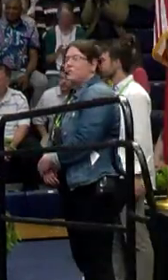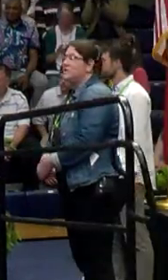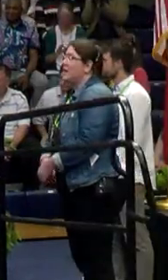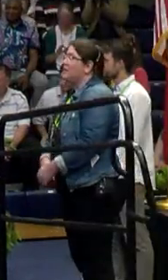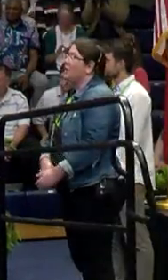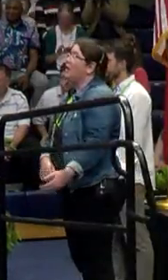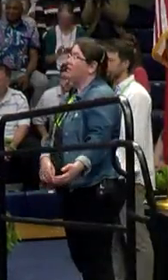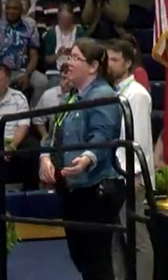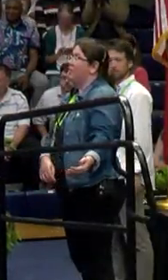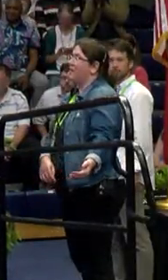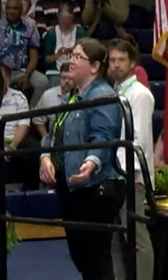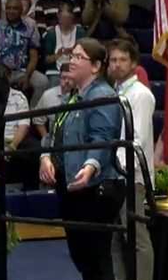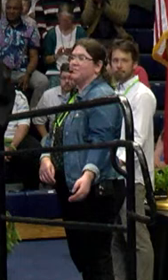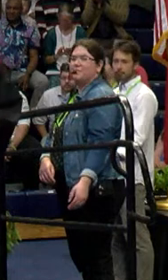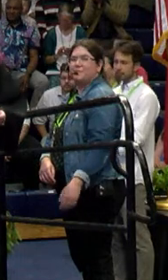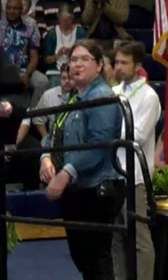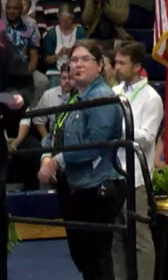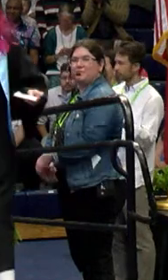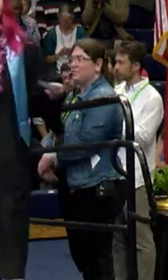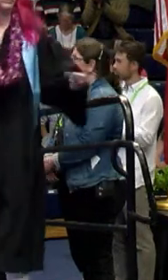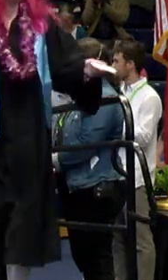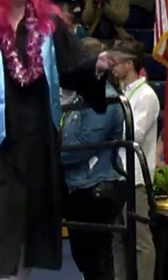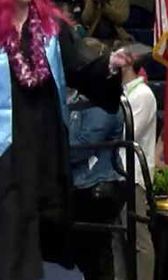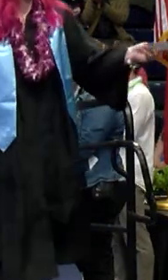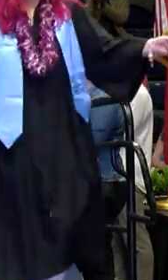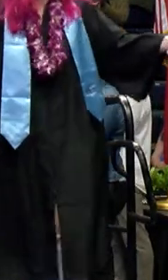Valentina Stoliar,